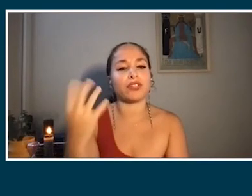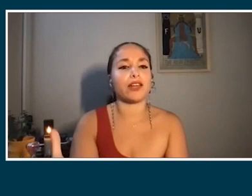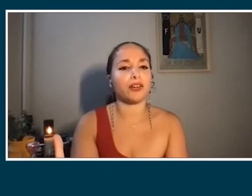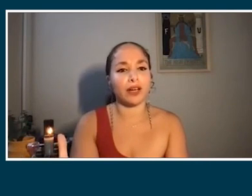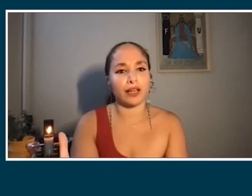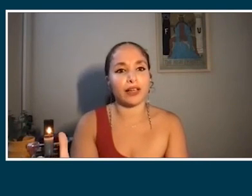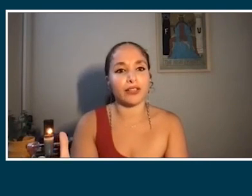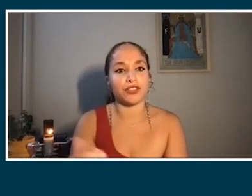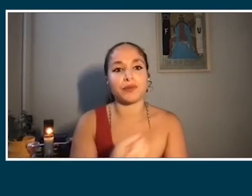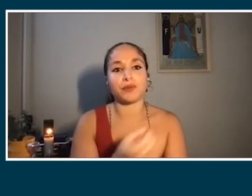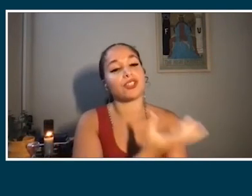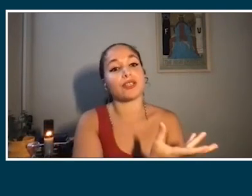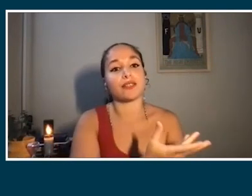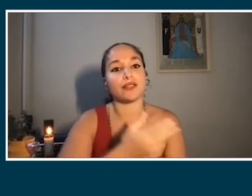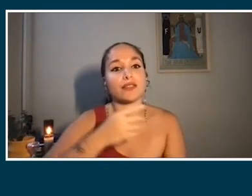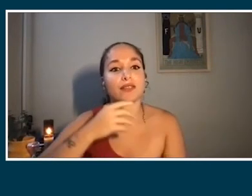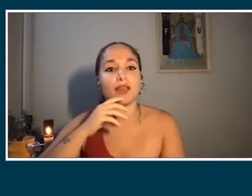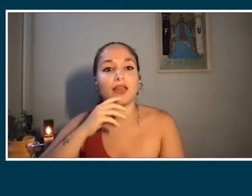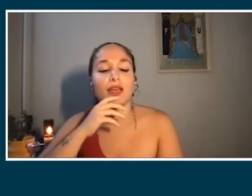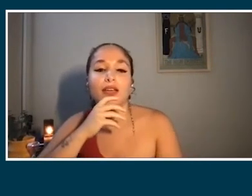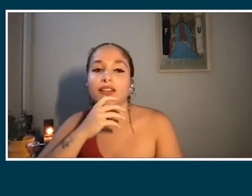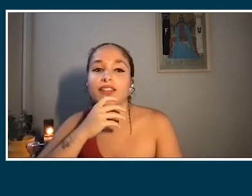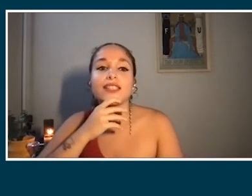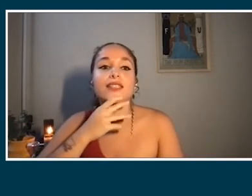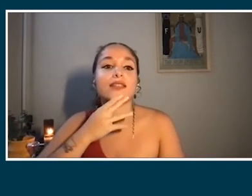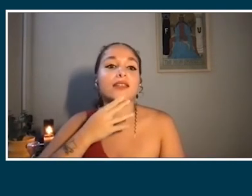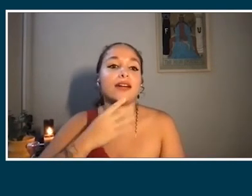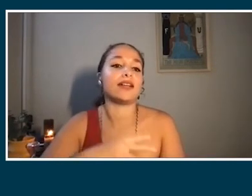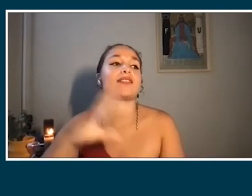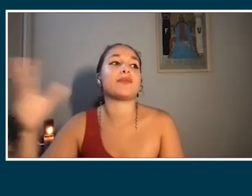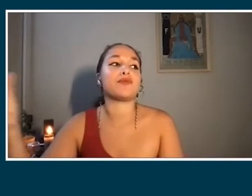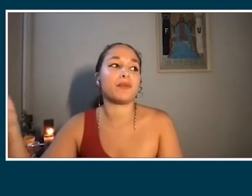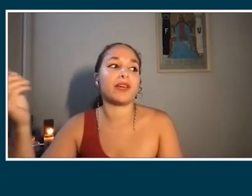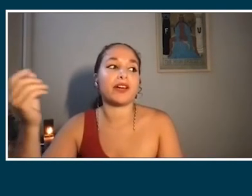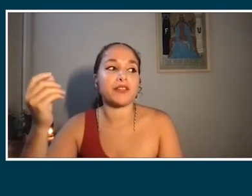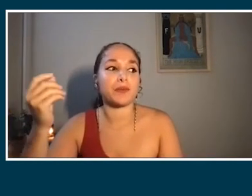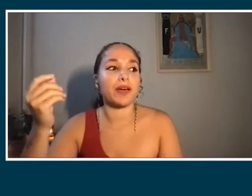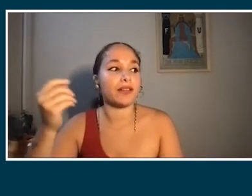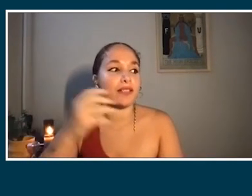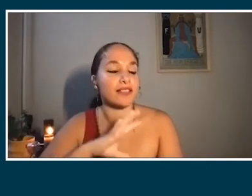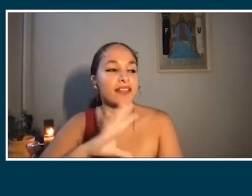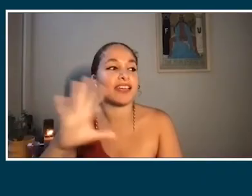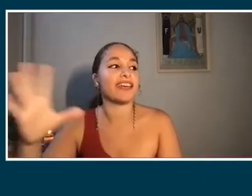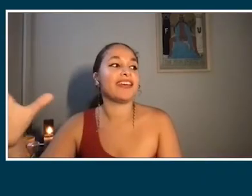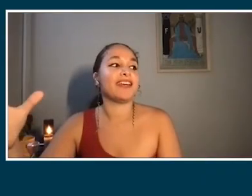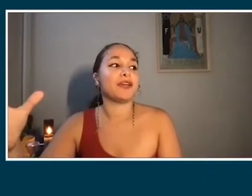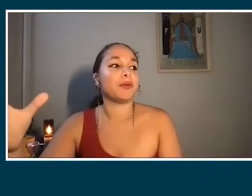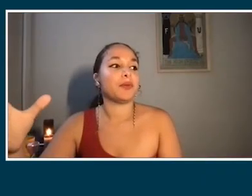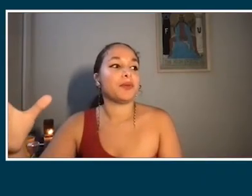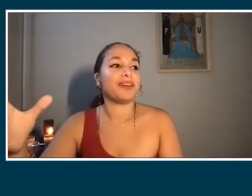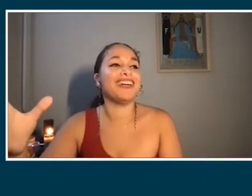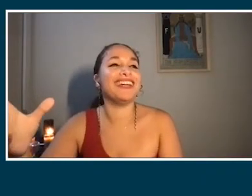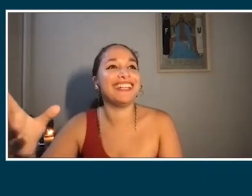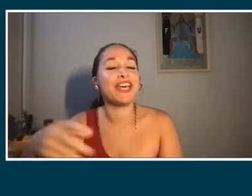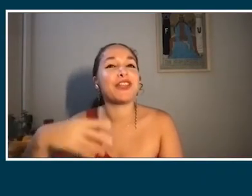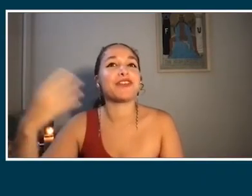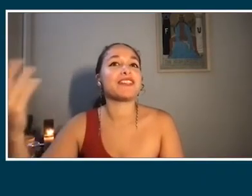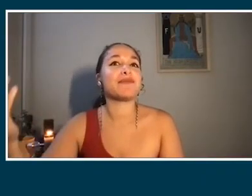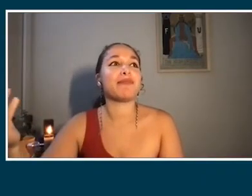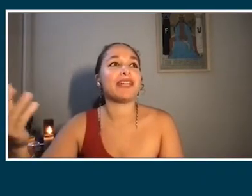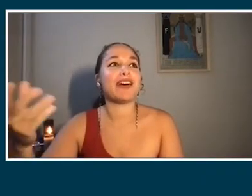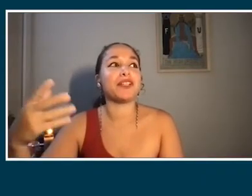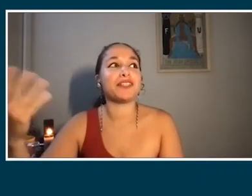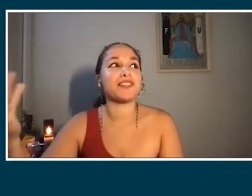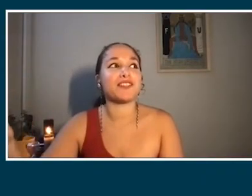this conflation between punitive and puritanical ideologies with justice, you know, that stems from there as well. And it's